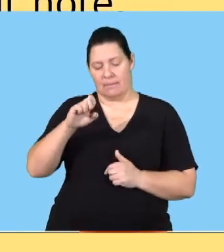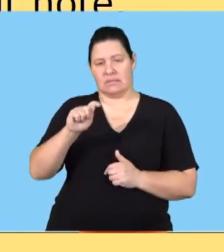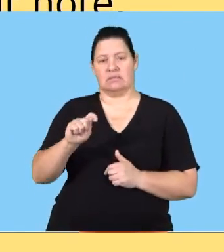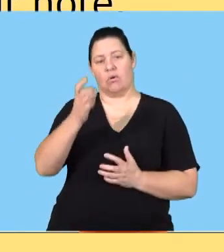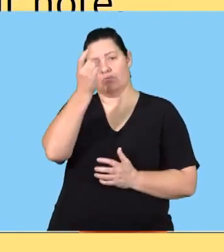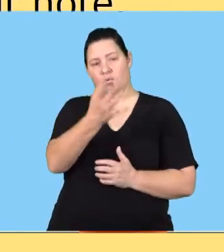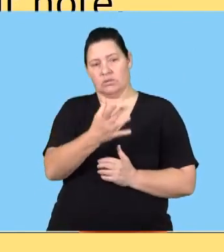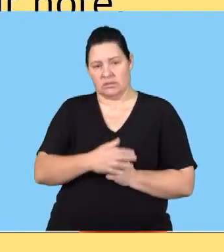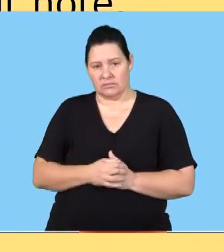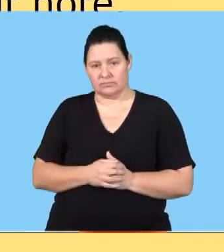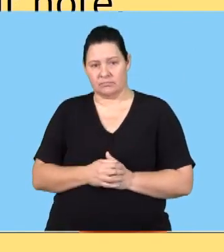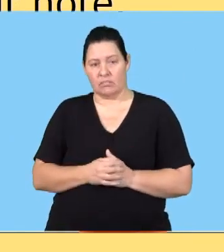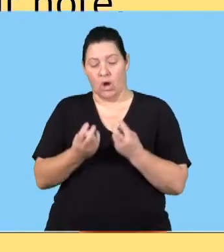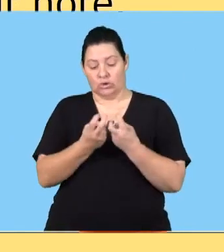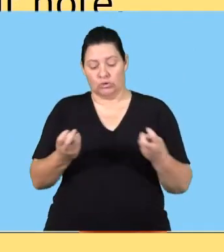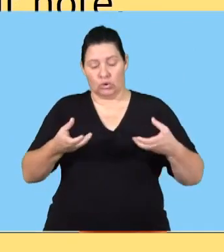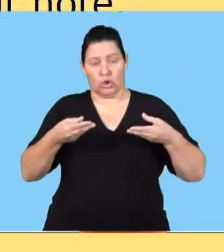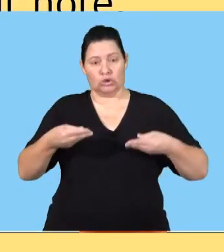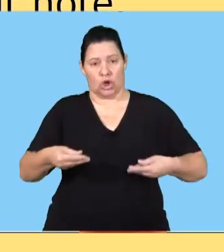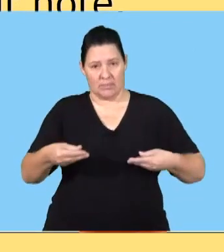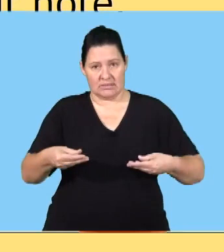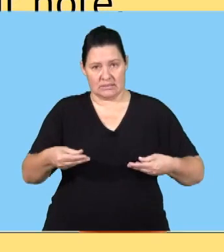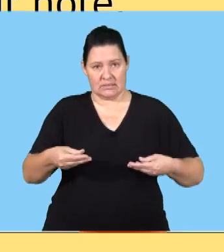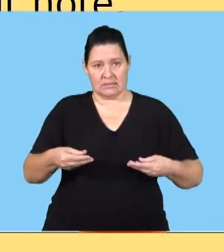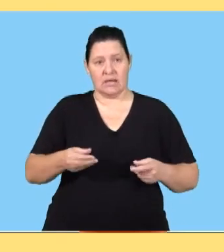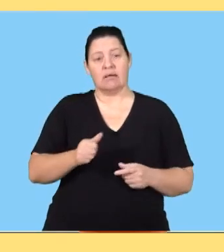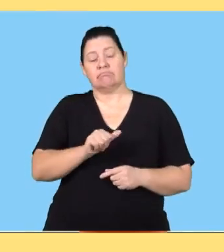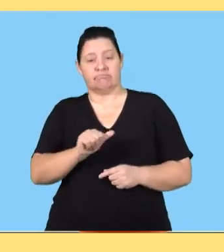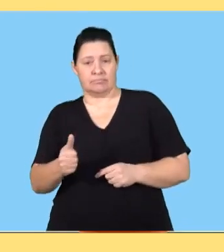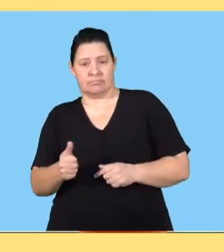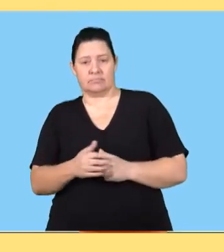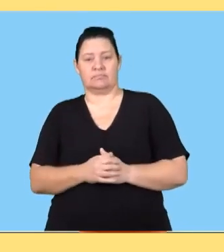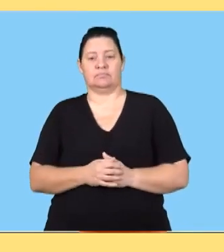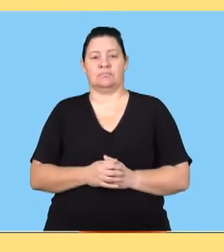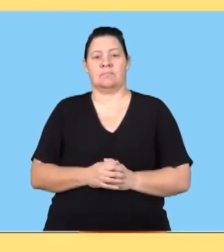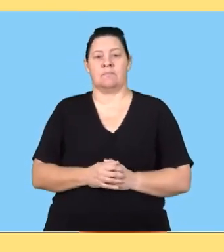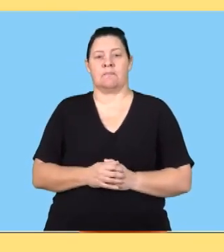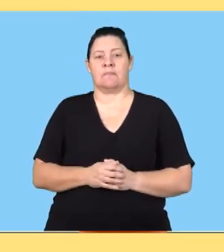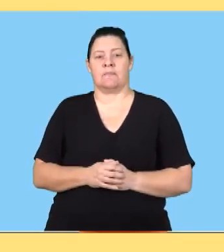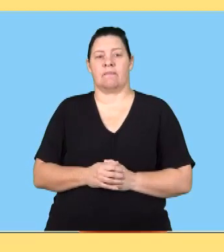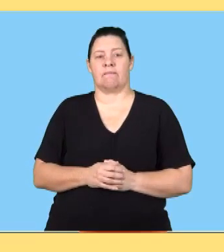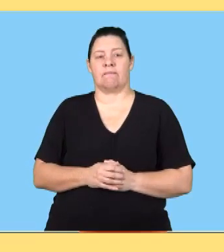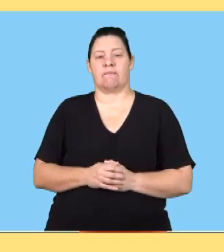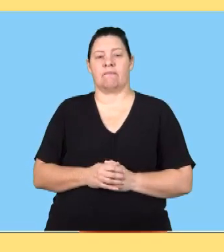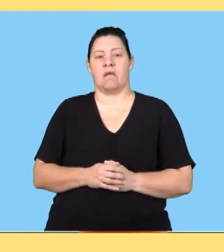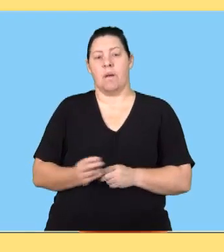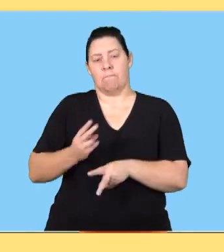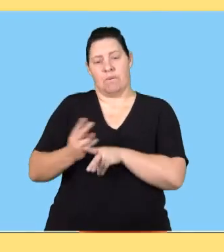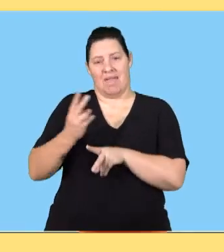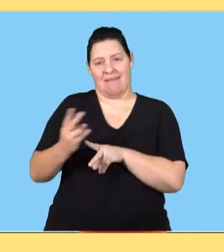debit note. After the source document, I am going to take you now quickly to